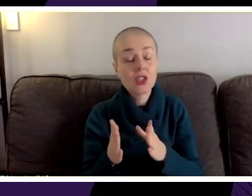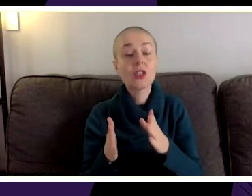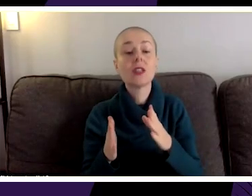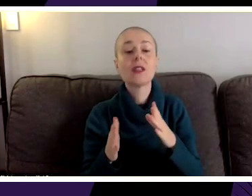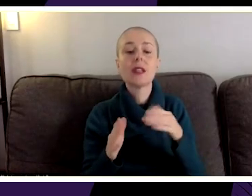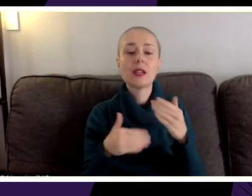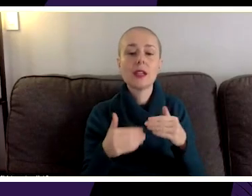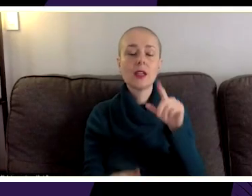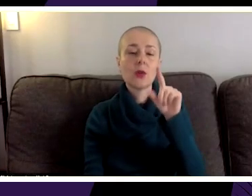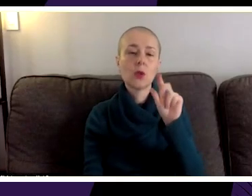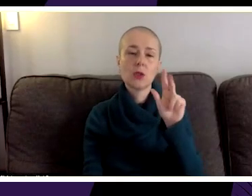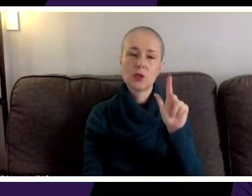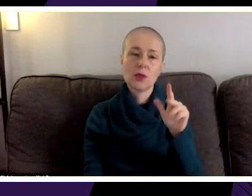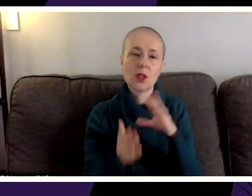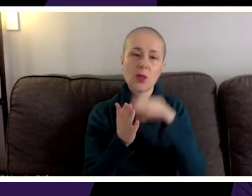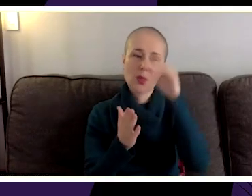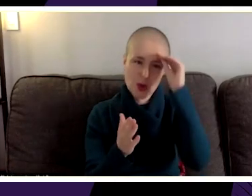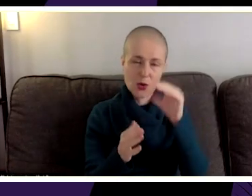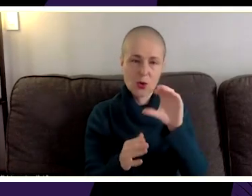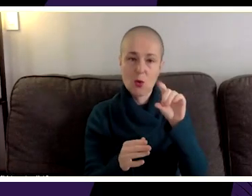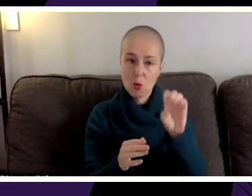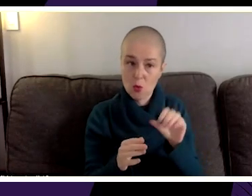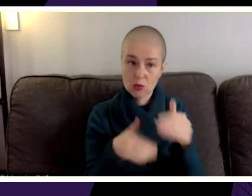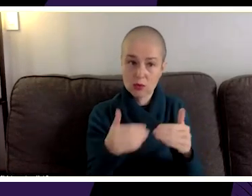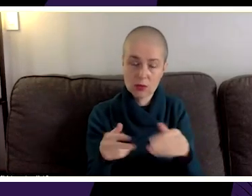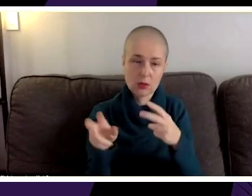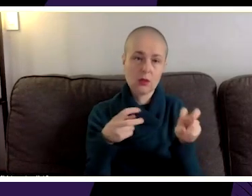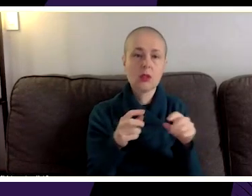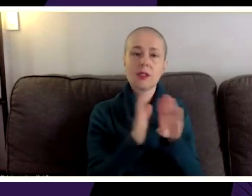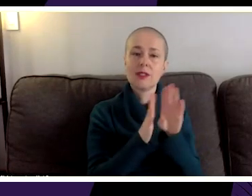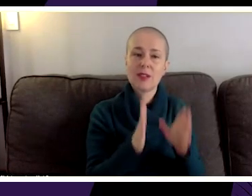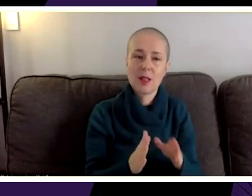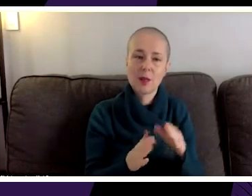starting 2023 to do a career switch. Now I'm a full stack developer at Spotify.